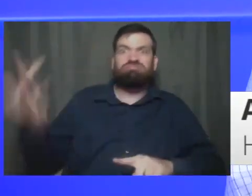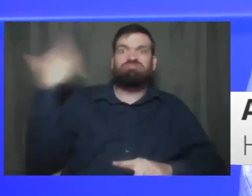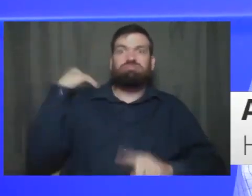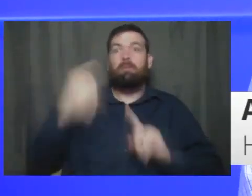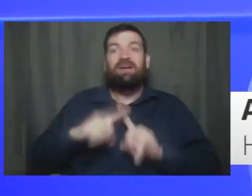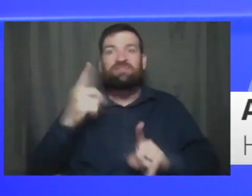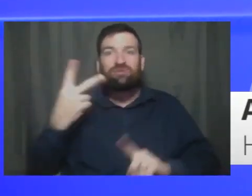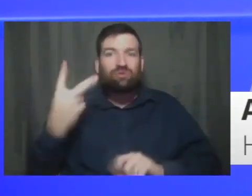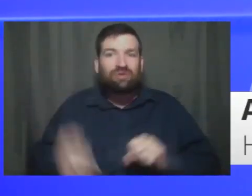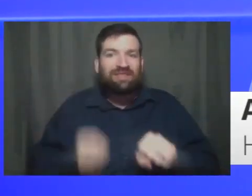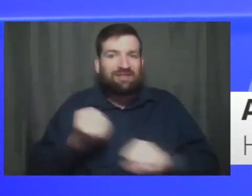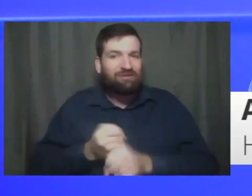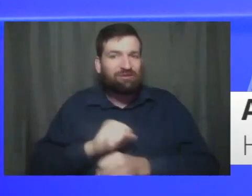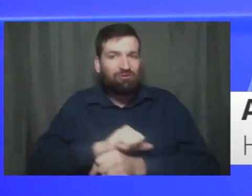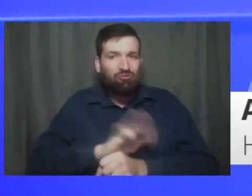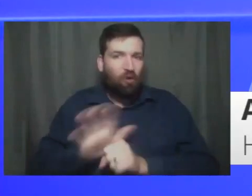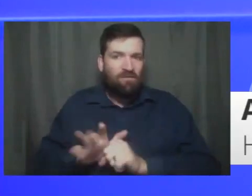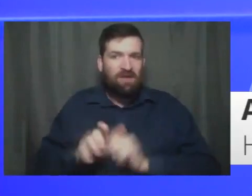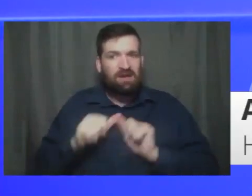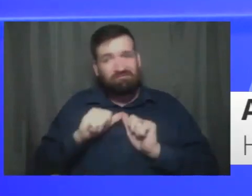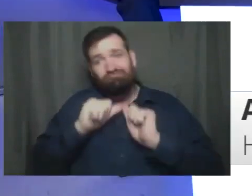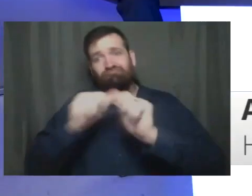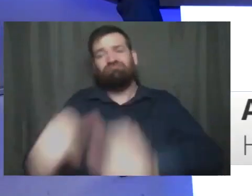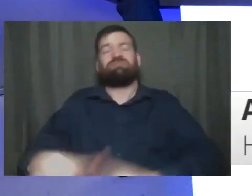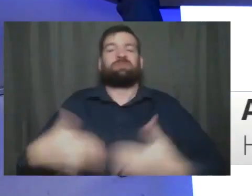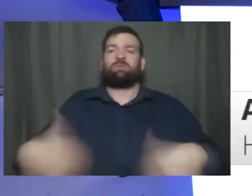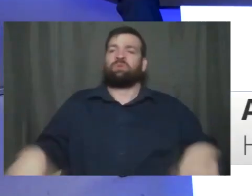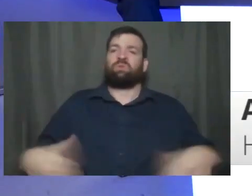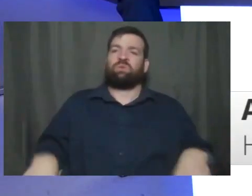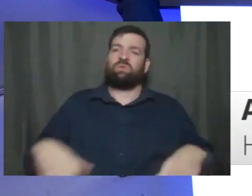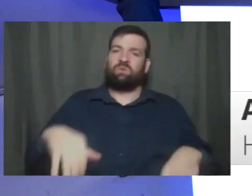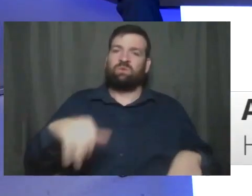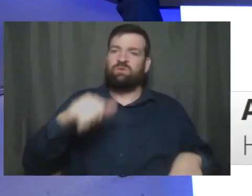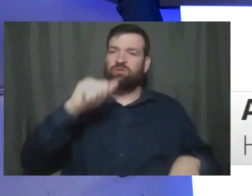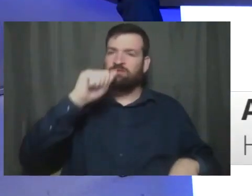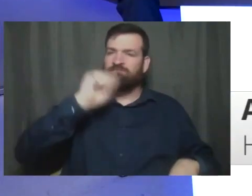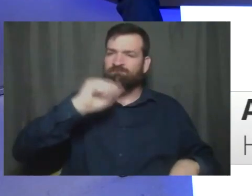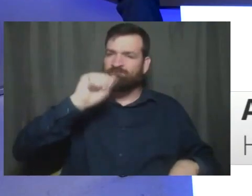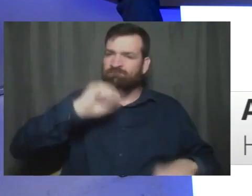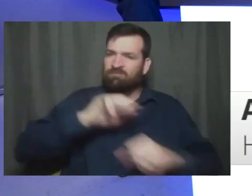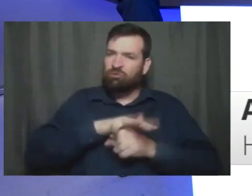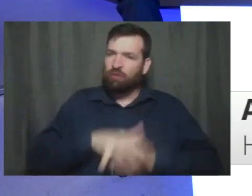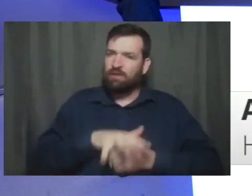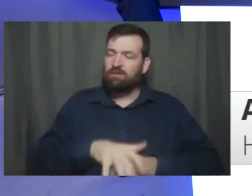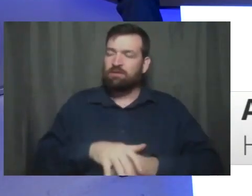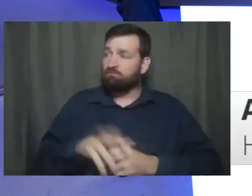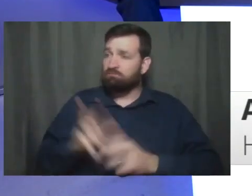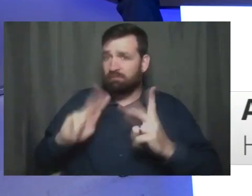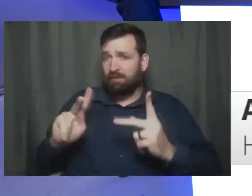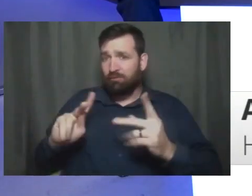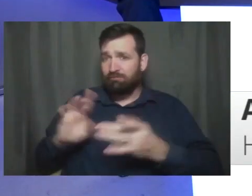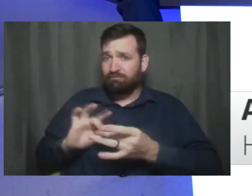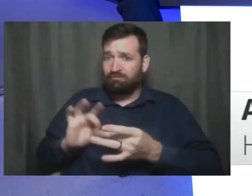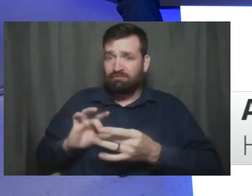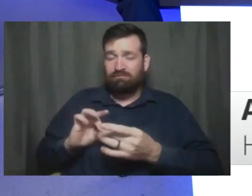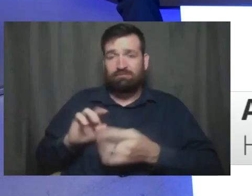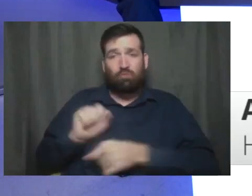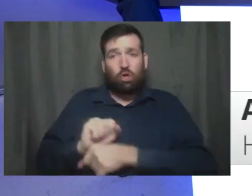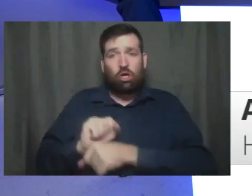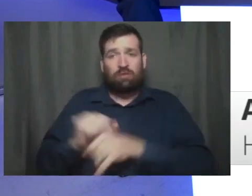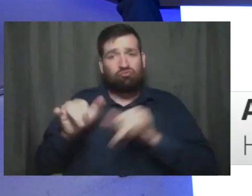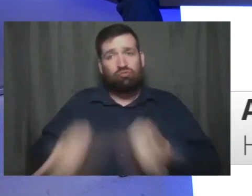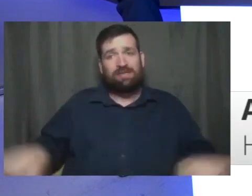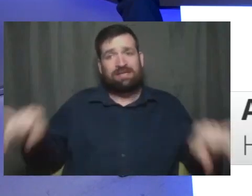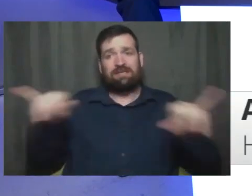this chronic stress. Well, and people work is one of those, it's so routine for people. It's that